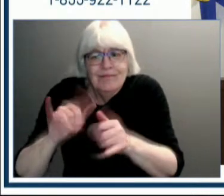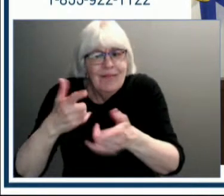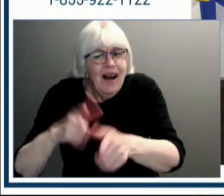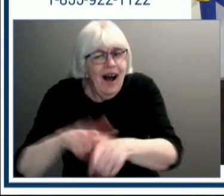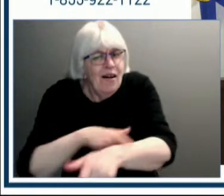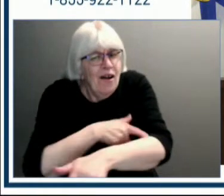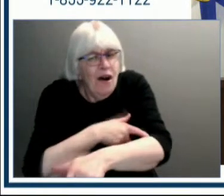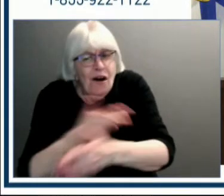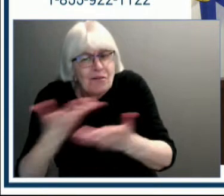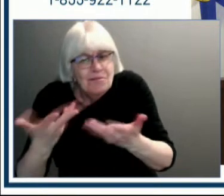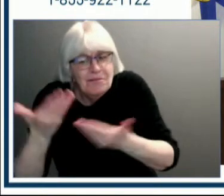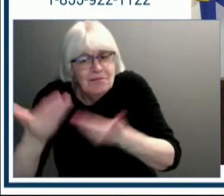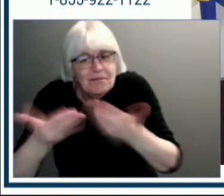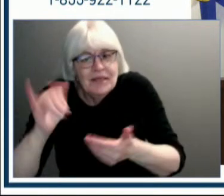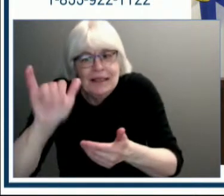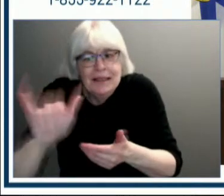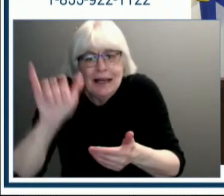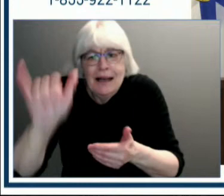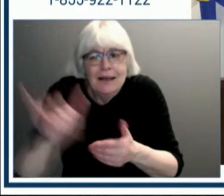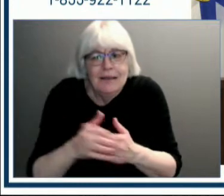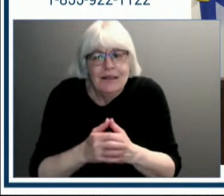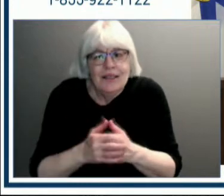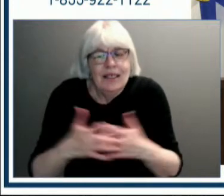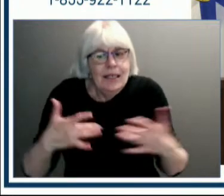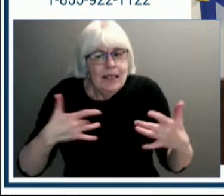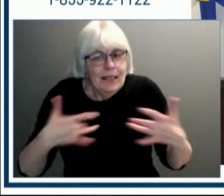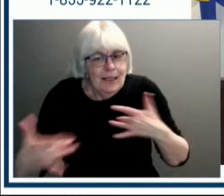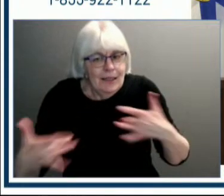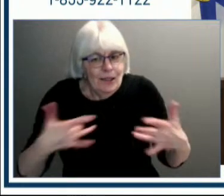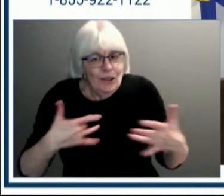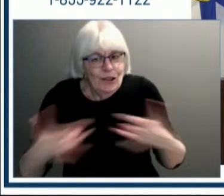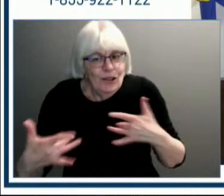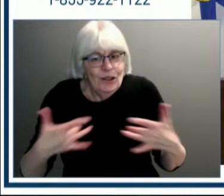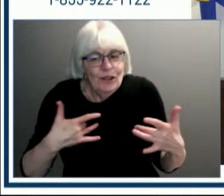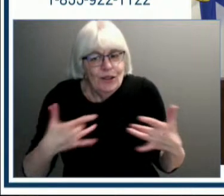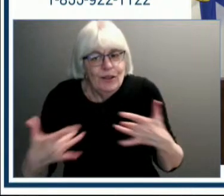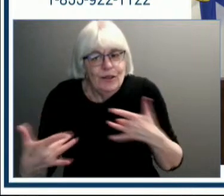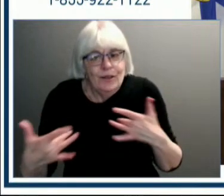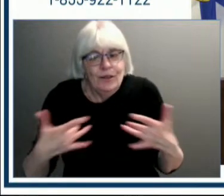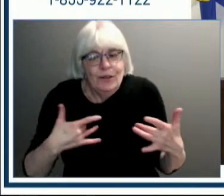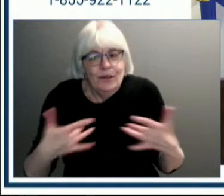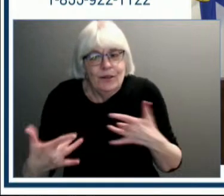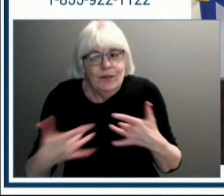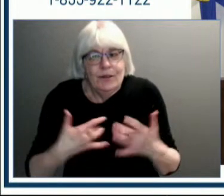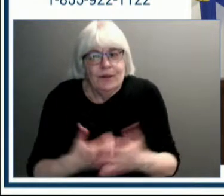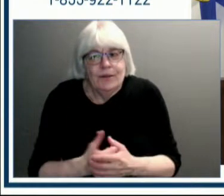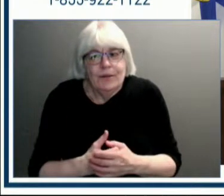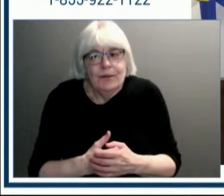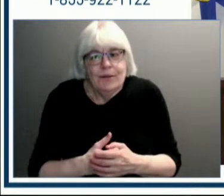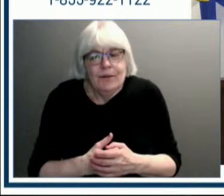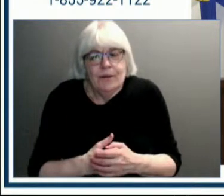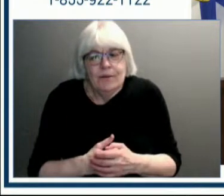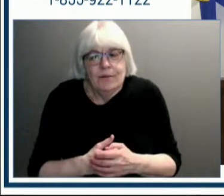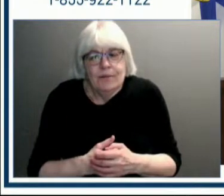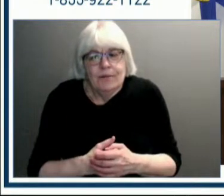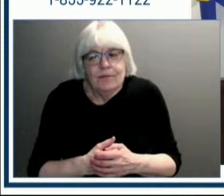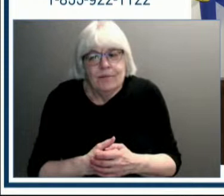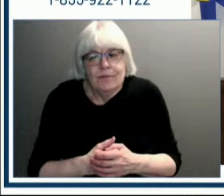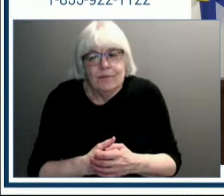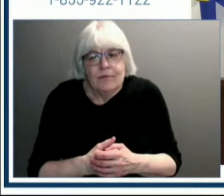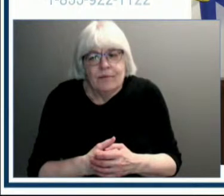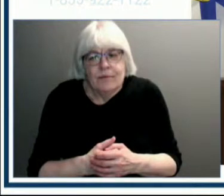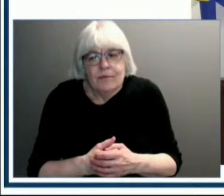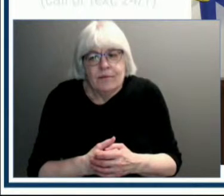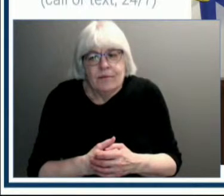I think the worry is, well, what are my chances of being hospitalized? So can you tell us how many people have